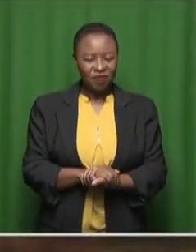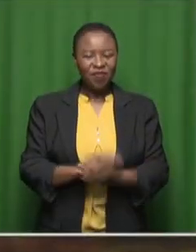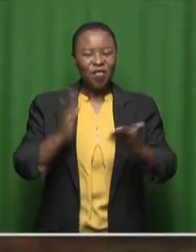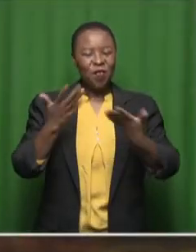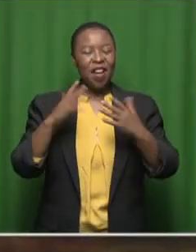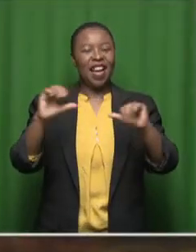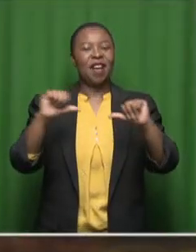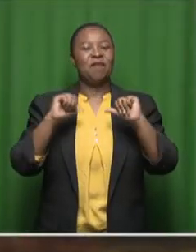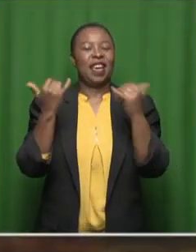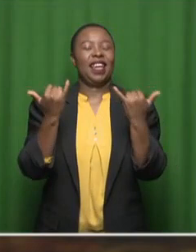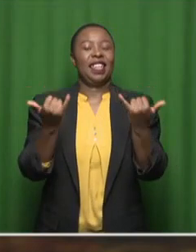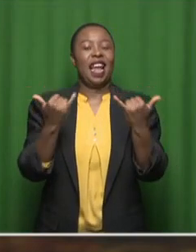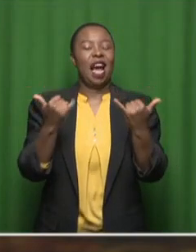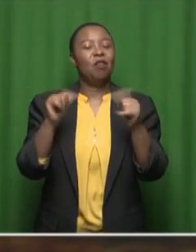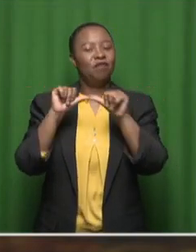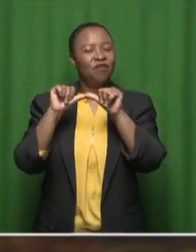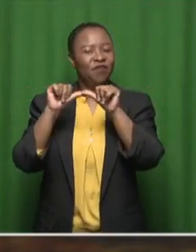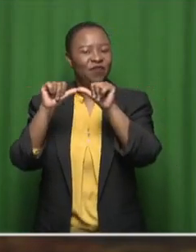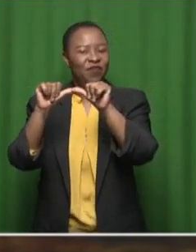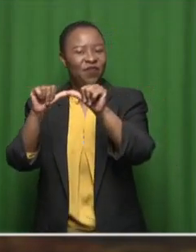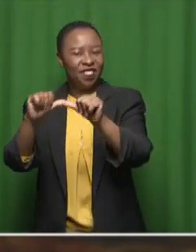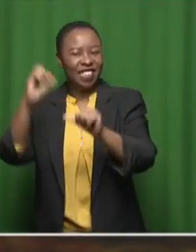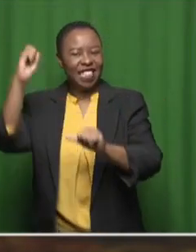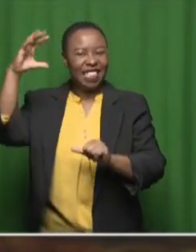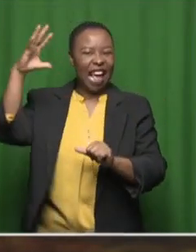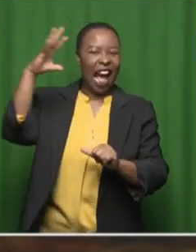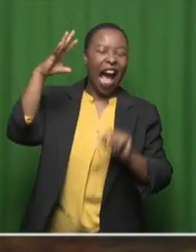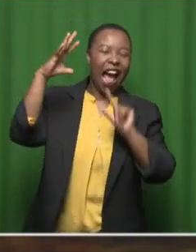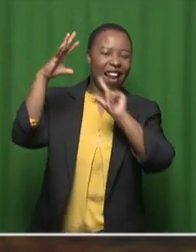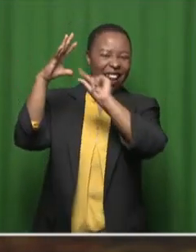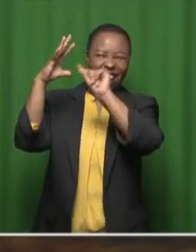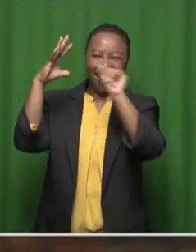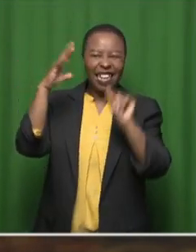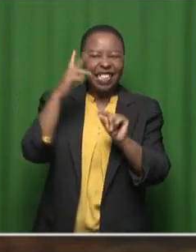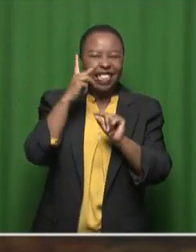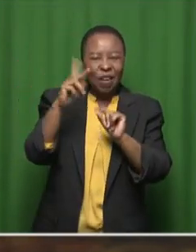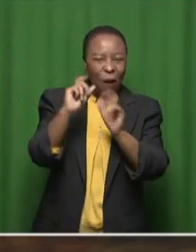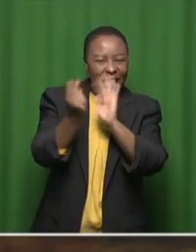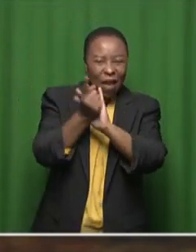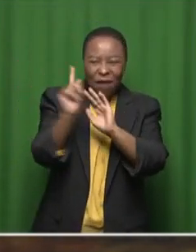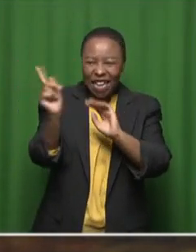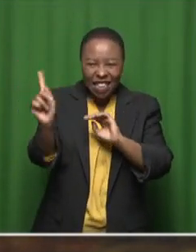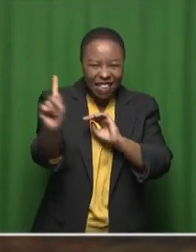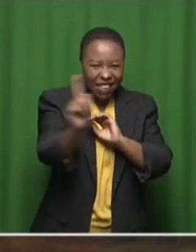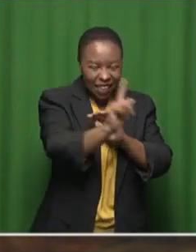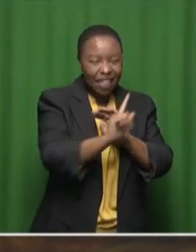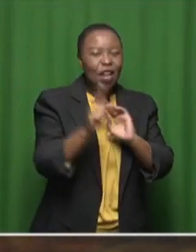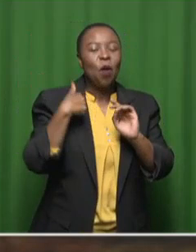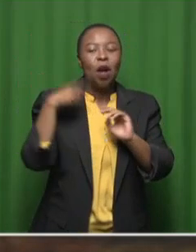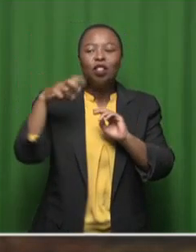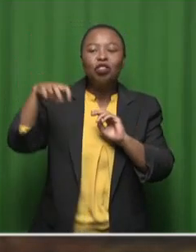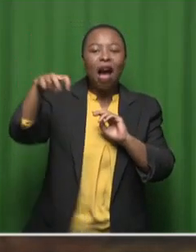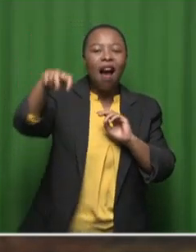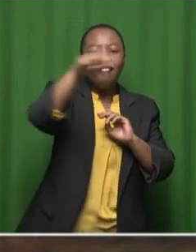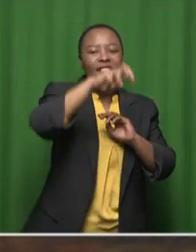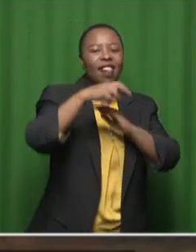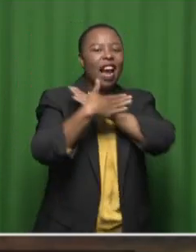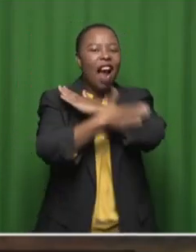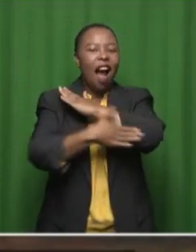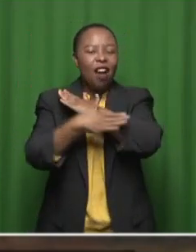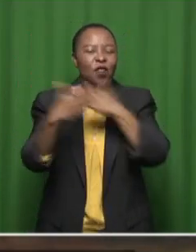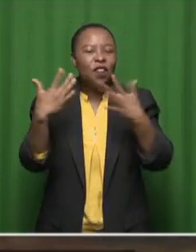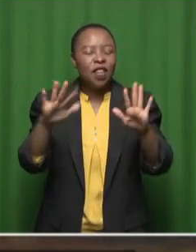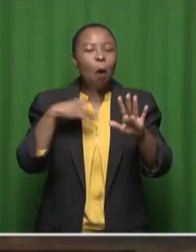Welcome back. Now, we continue to follow the sun. And for the past few weeks, we've traveled around the country as part of our Follow the